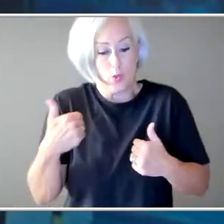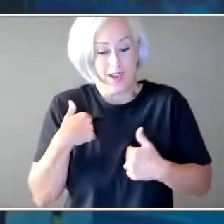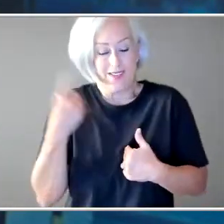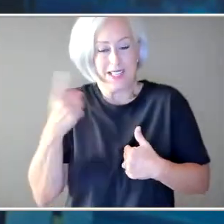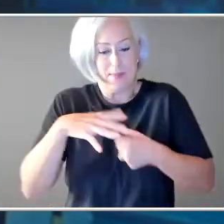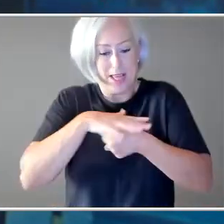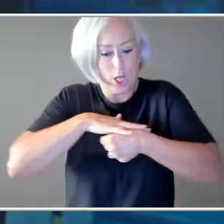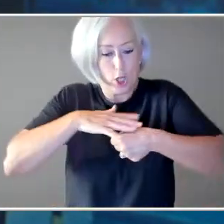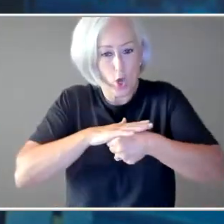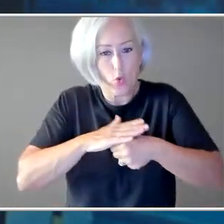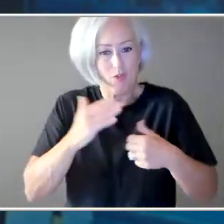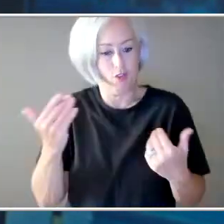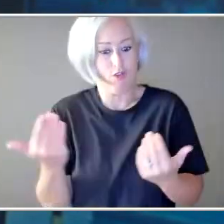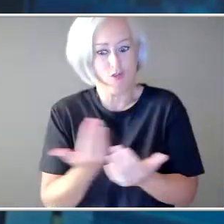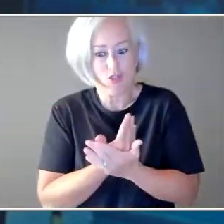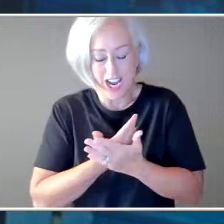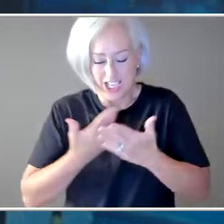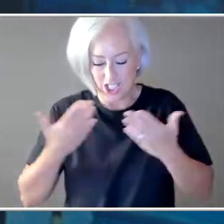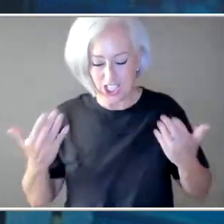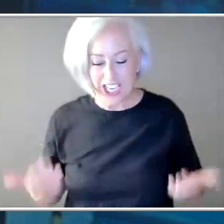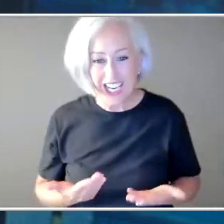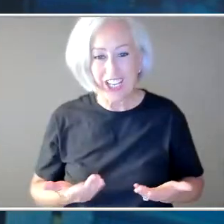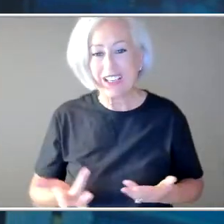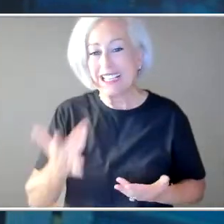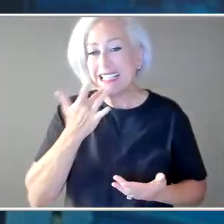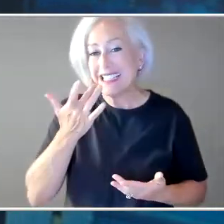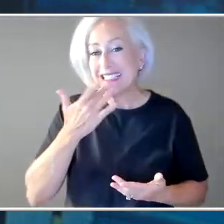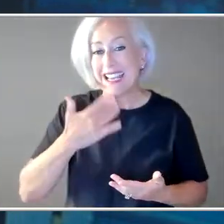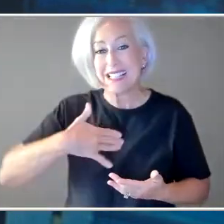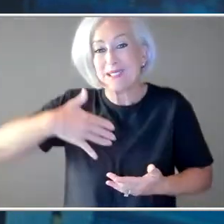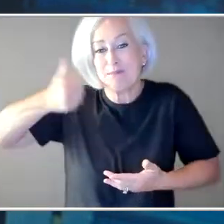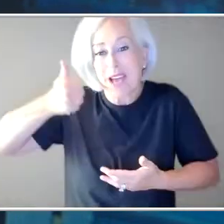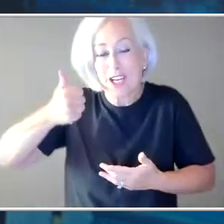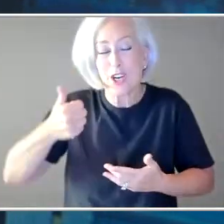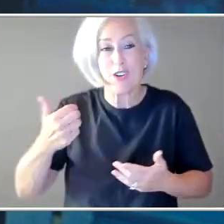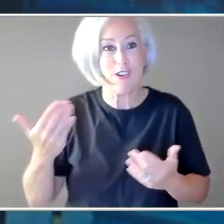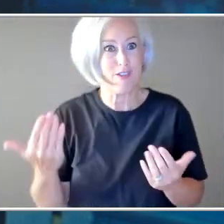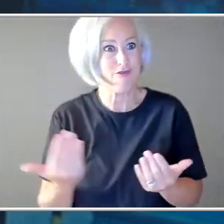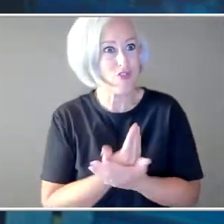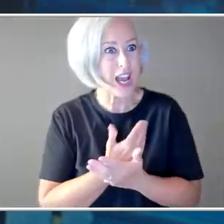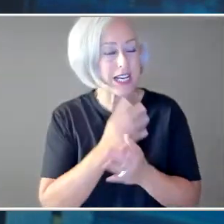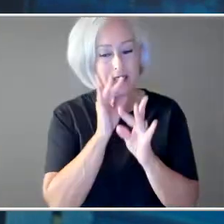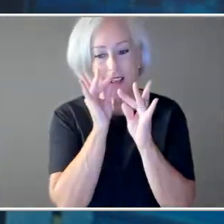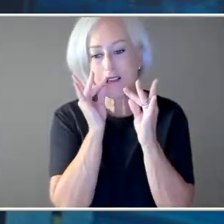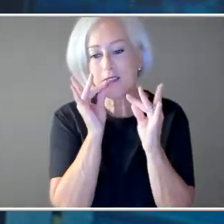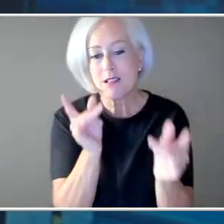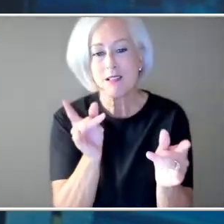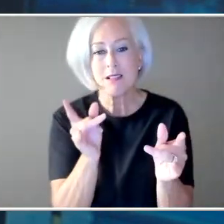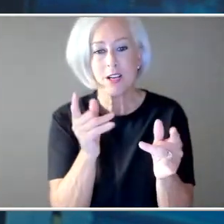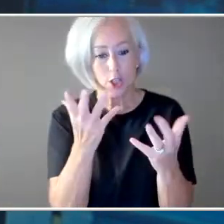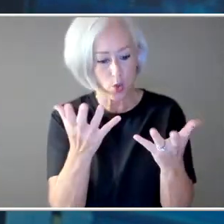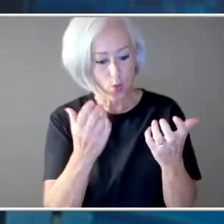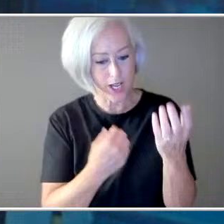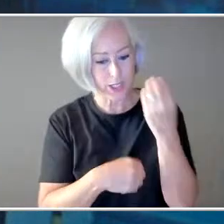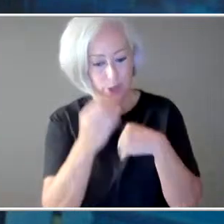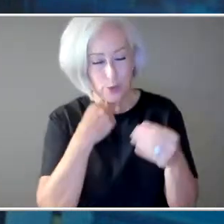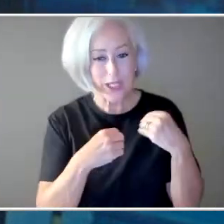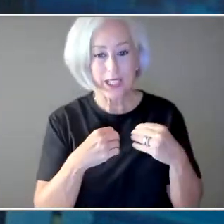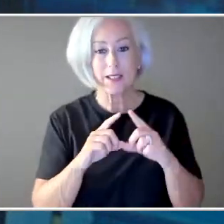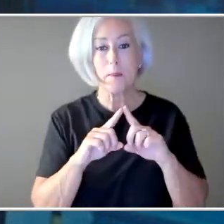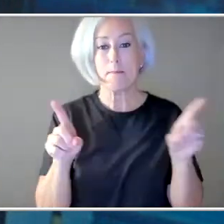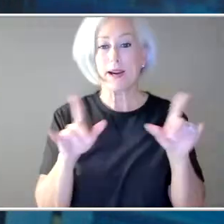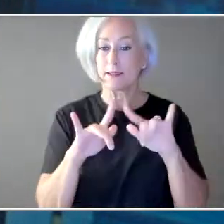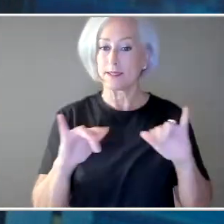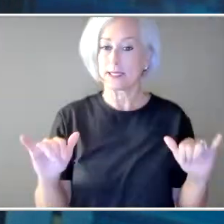from right here, not only does it taste better and taste fresher and it's more appealing to you, you want to eat it, but also you understand what's